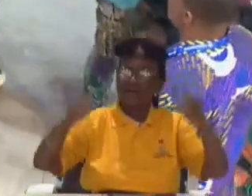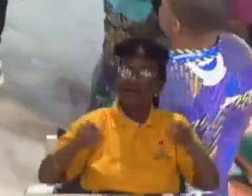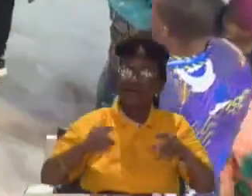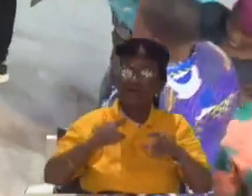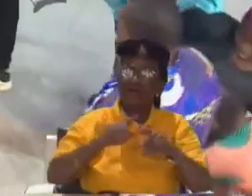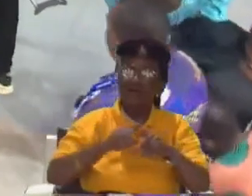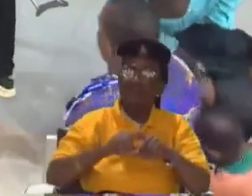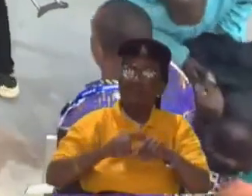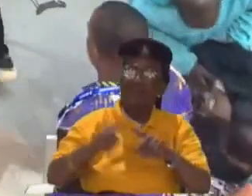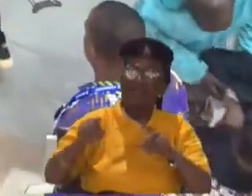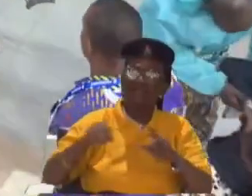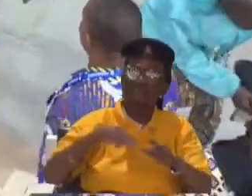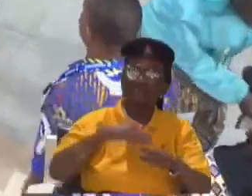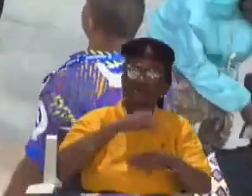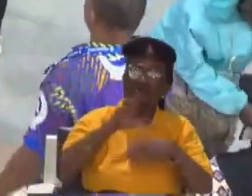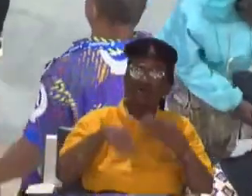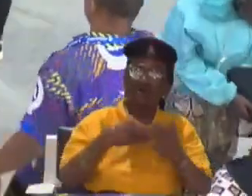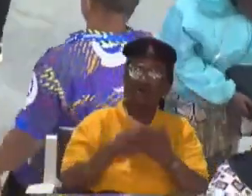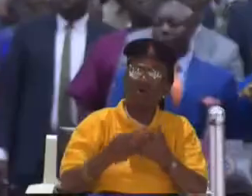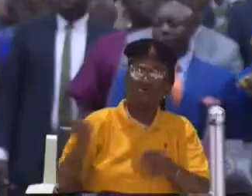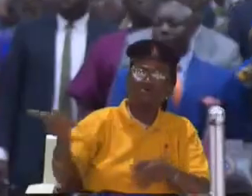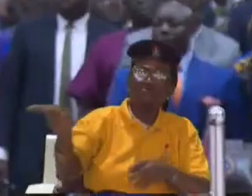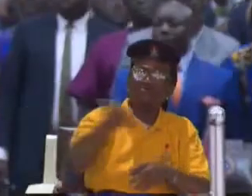all he wants us to do now,